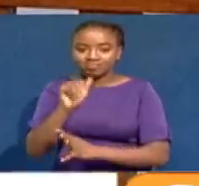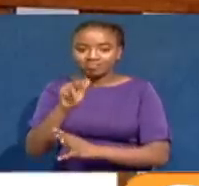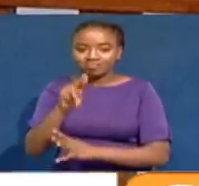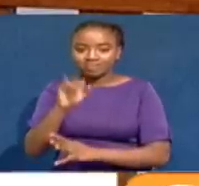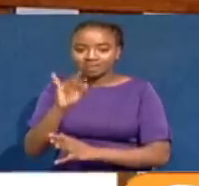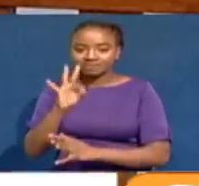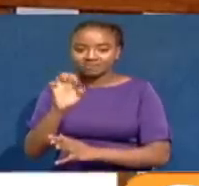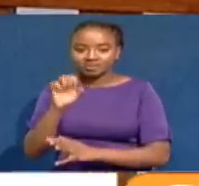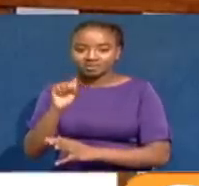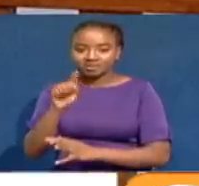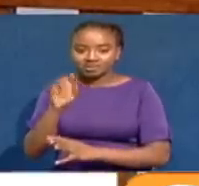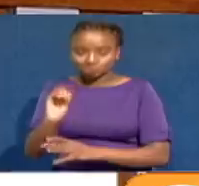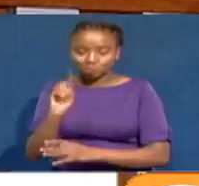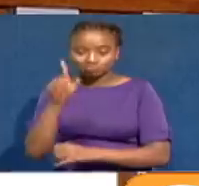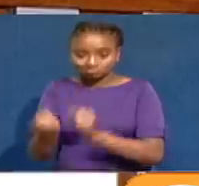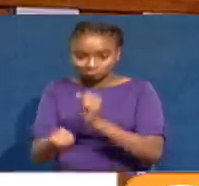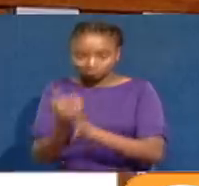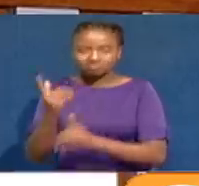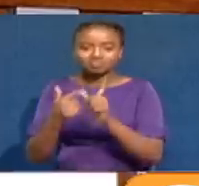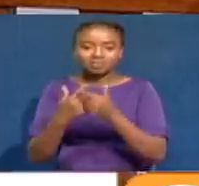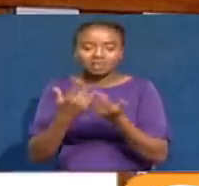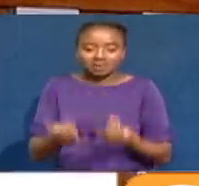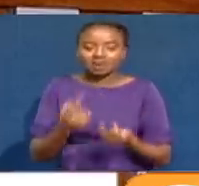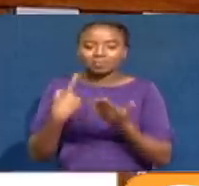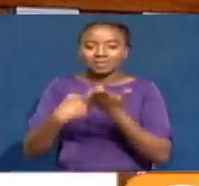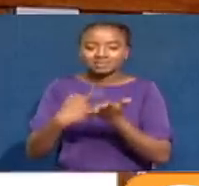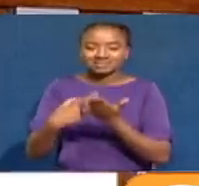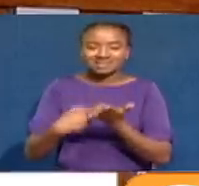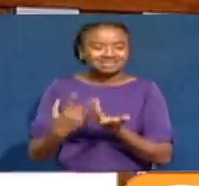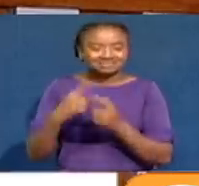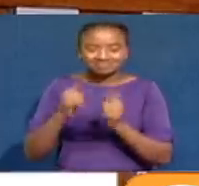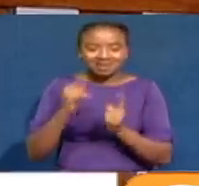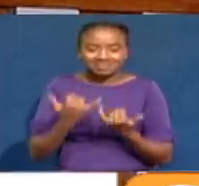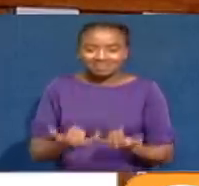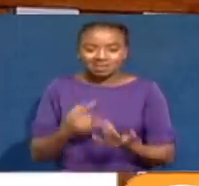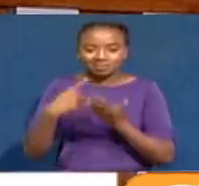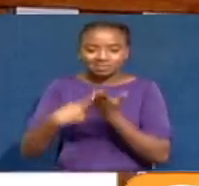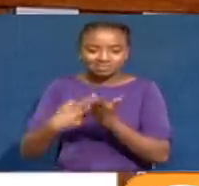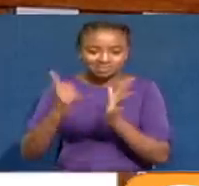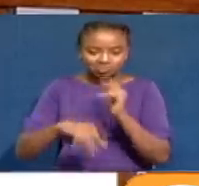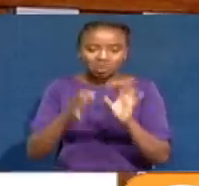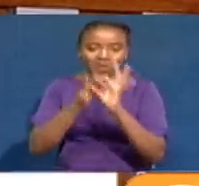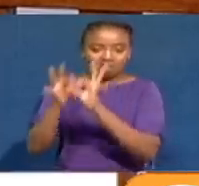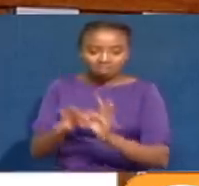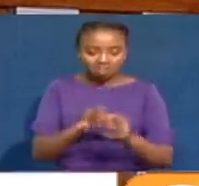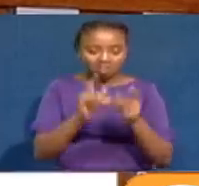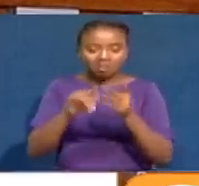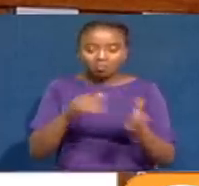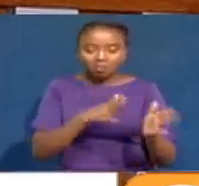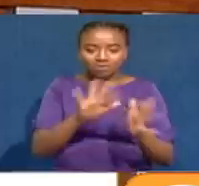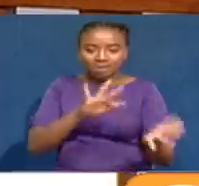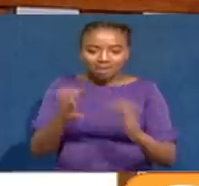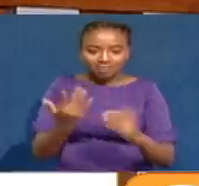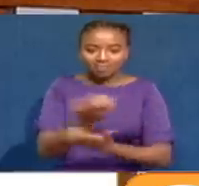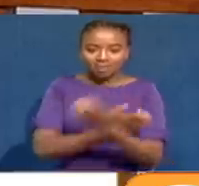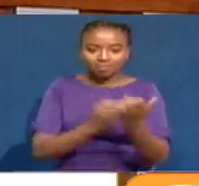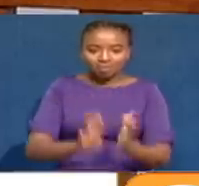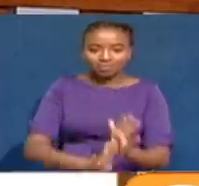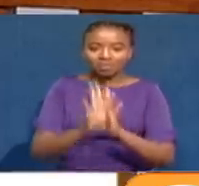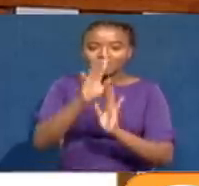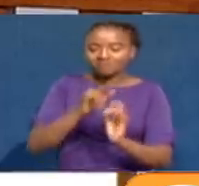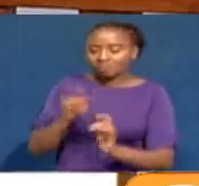prosperity of this country, about the unity of the country, about to revamp the economy specifically from the ruins of